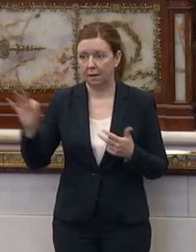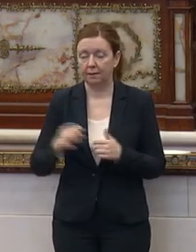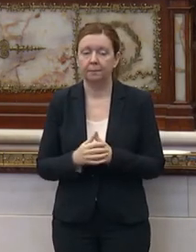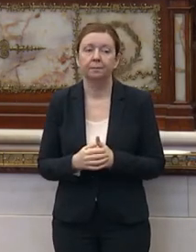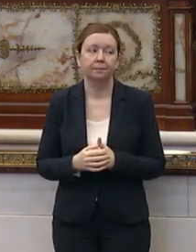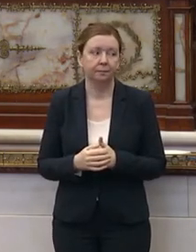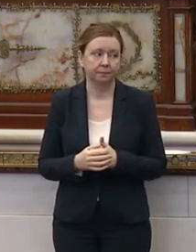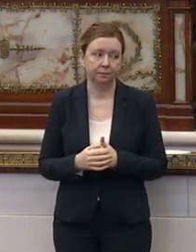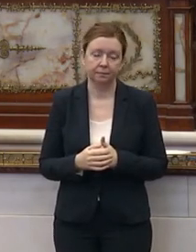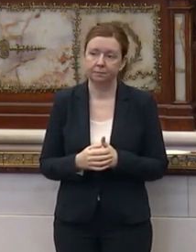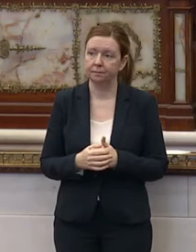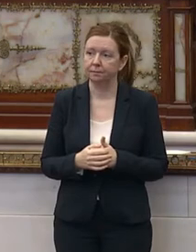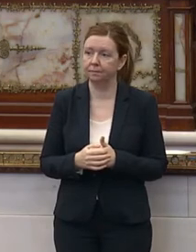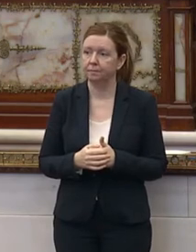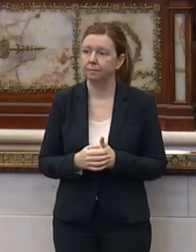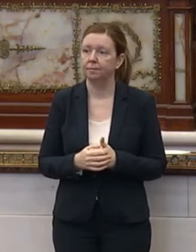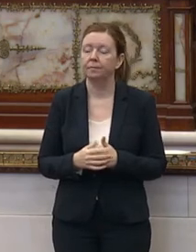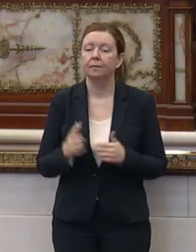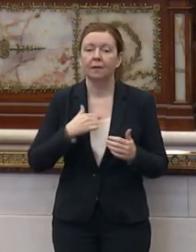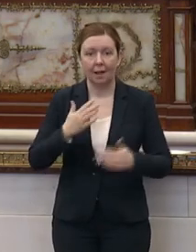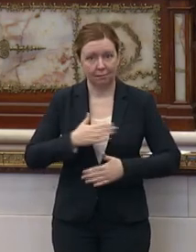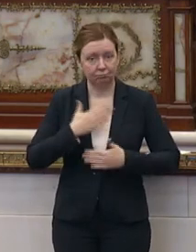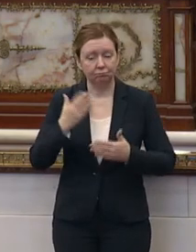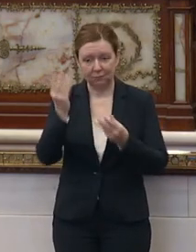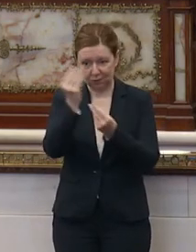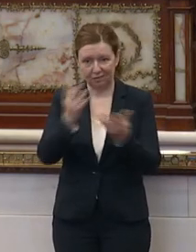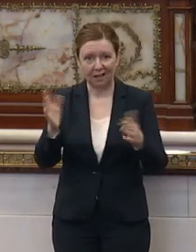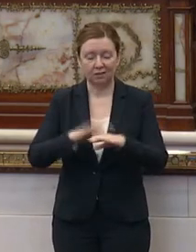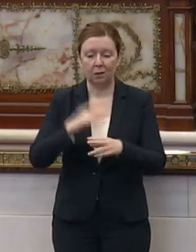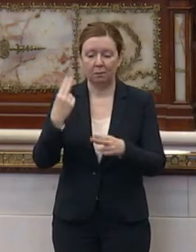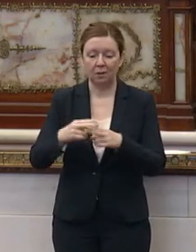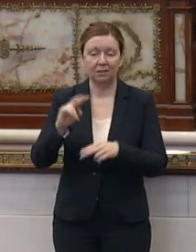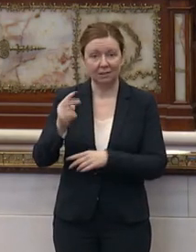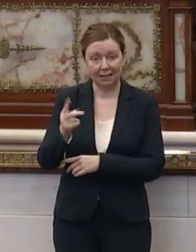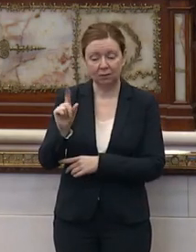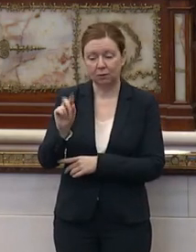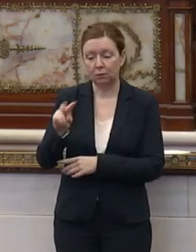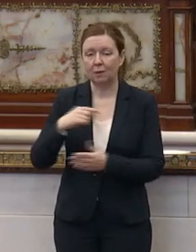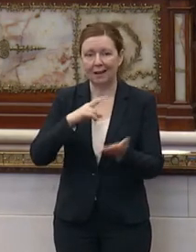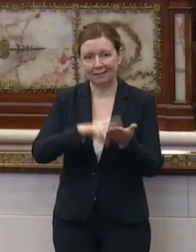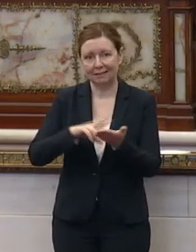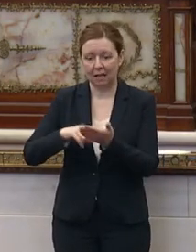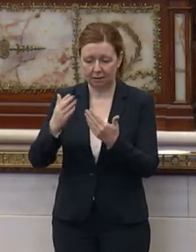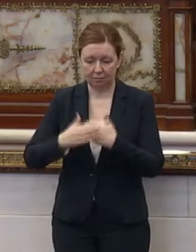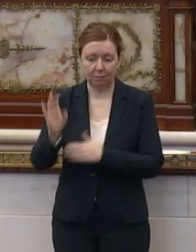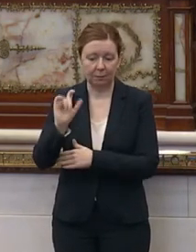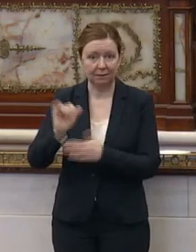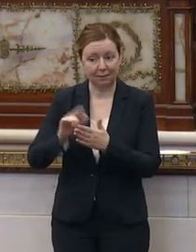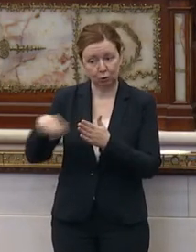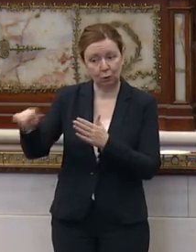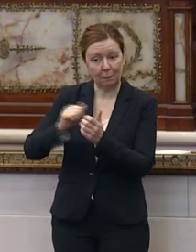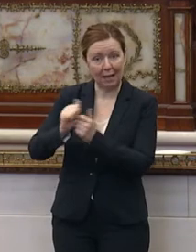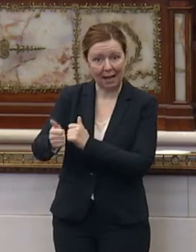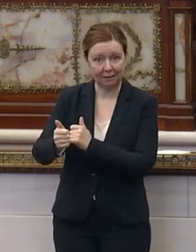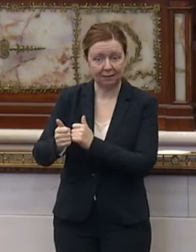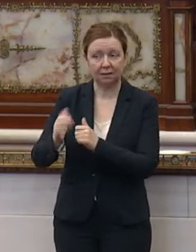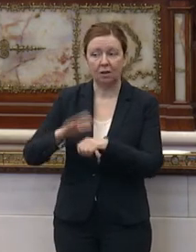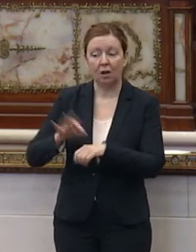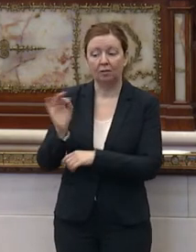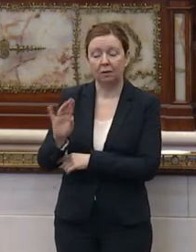220119. And I am pleased to advise you that on March 2, 2022, I signed the remaining bills, which were passed by council at its session